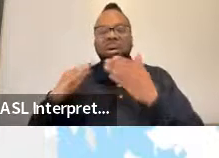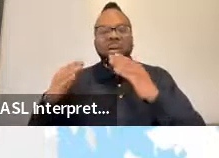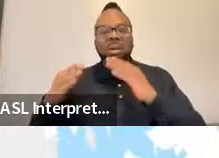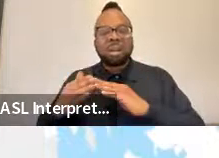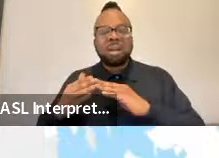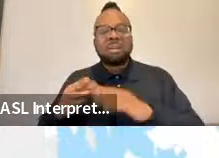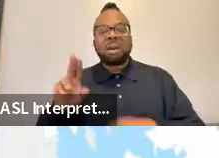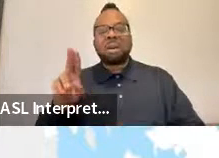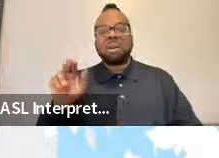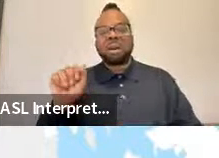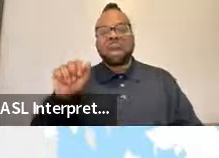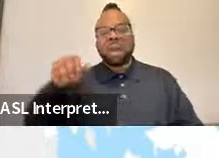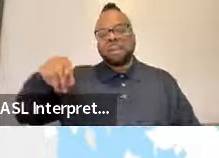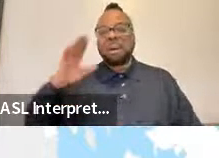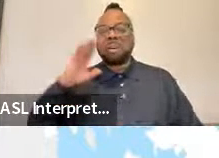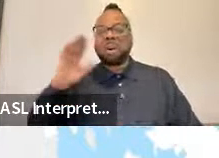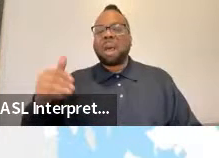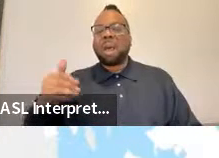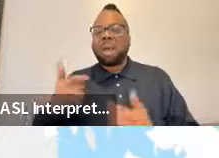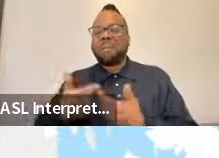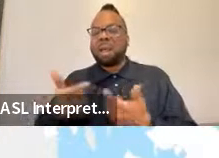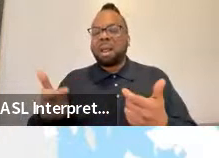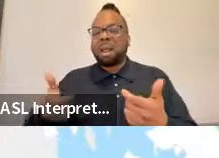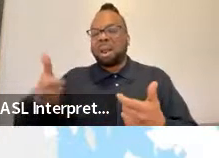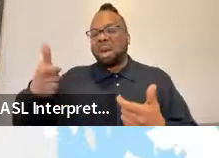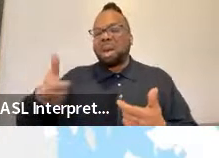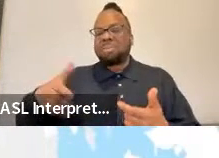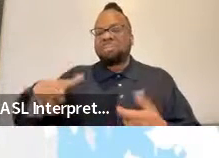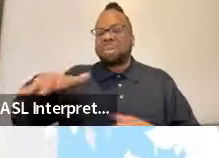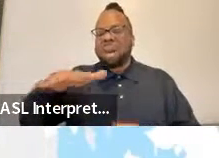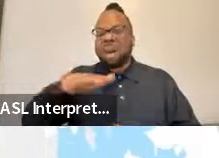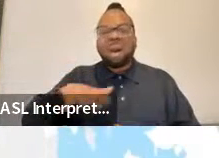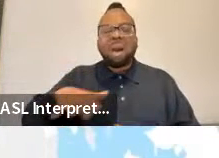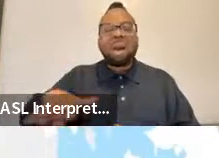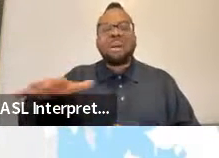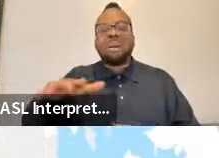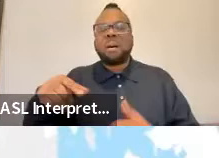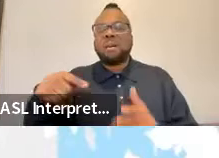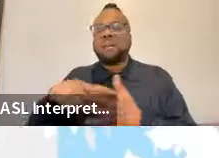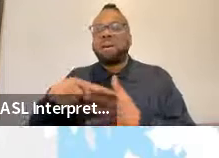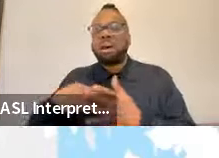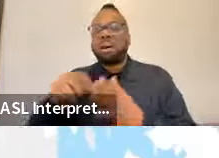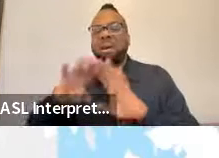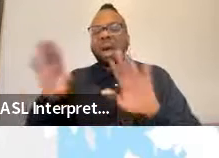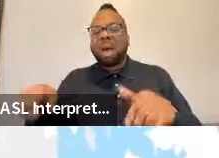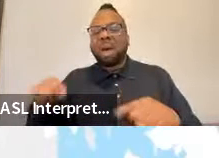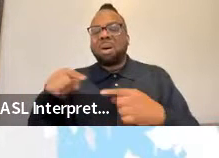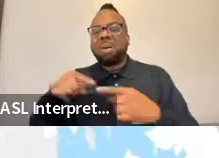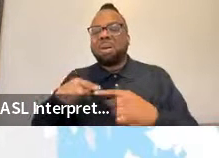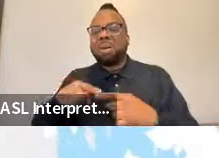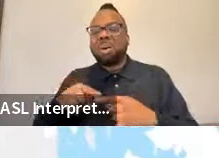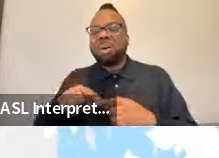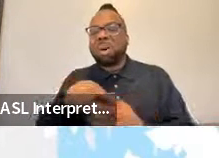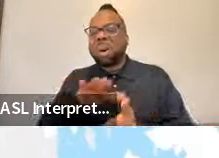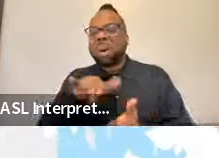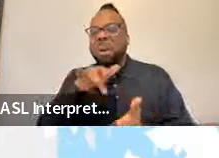larger geographic relevance as it extend an affordable housing preference to all our medium high density districts